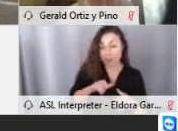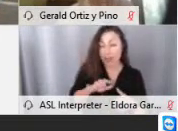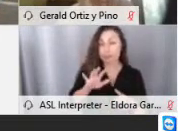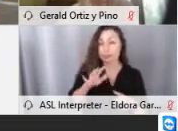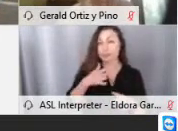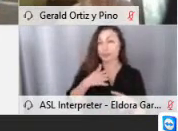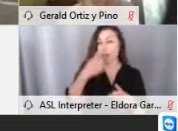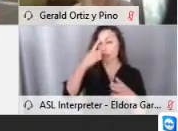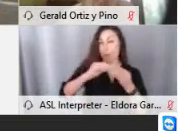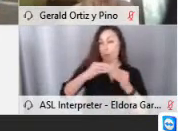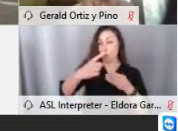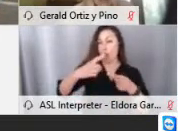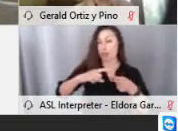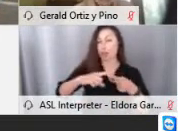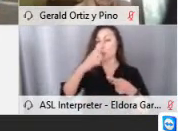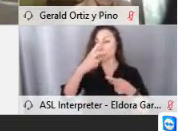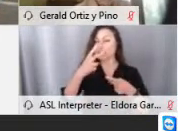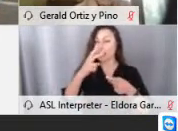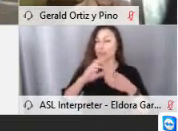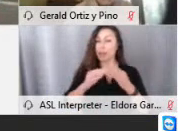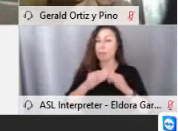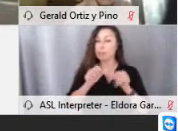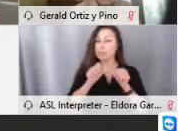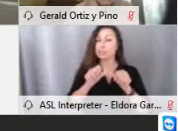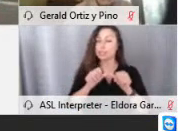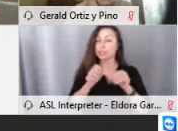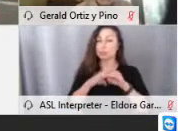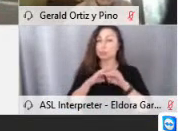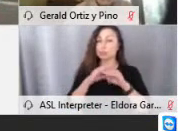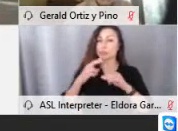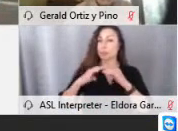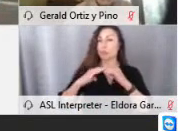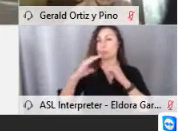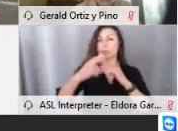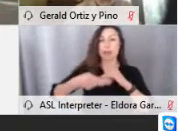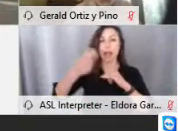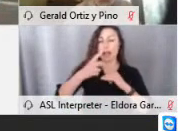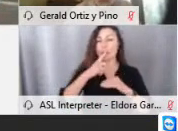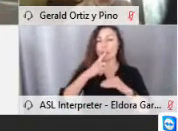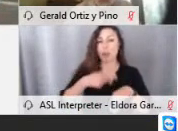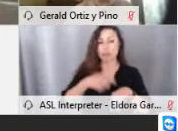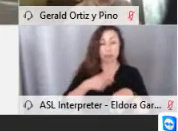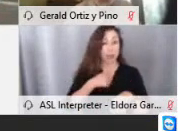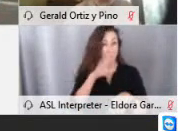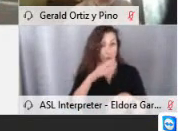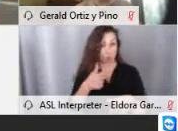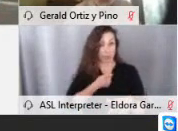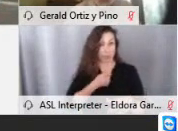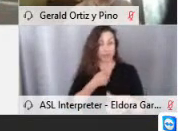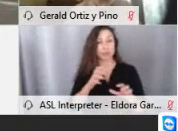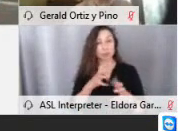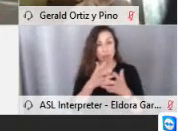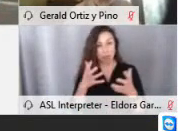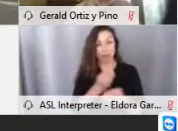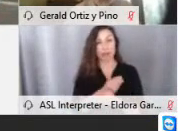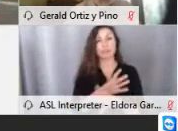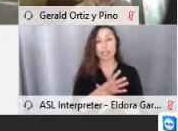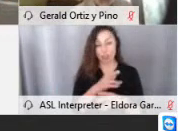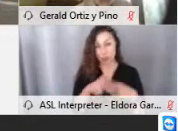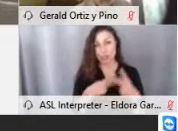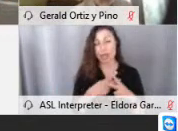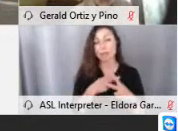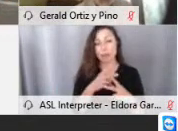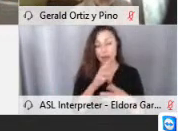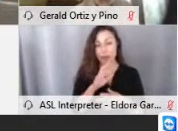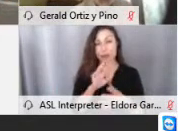think that we're going to see that stay up for a longer period of time. I know I'm still doing a lot of video visits in my own